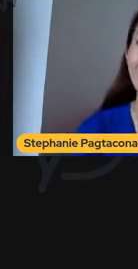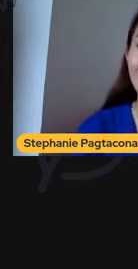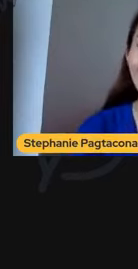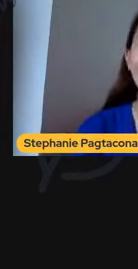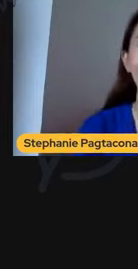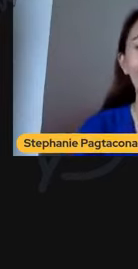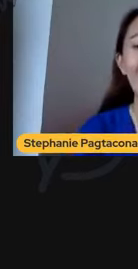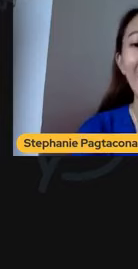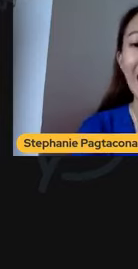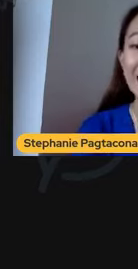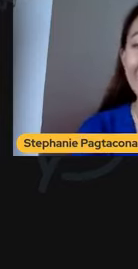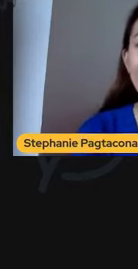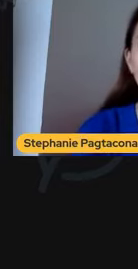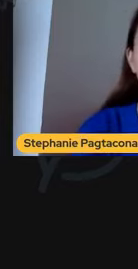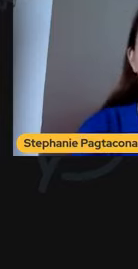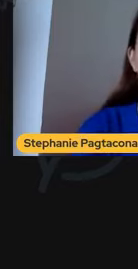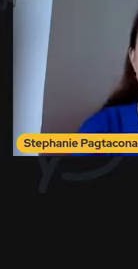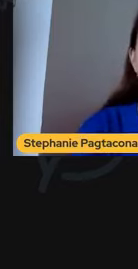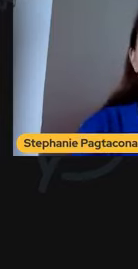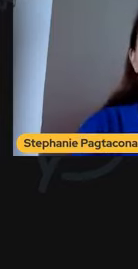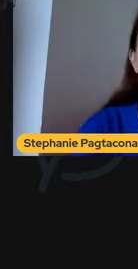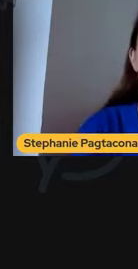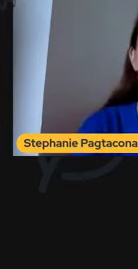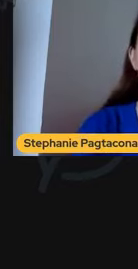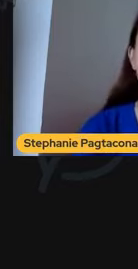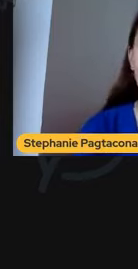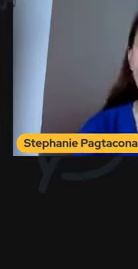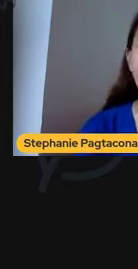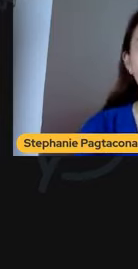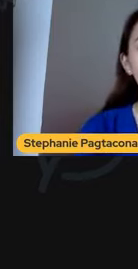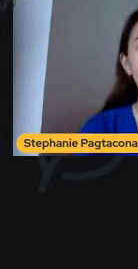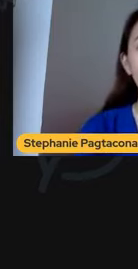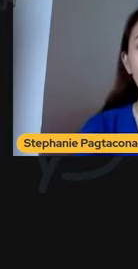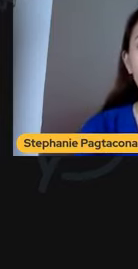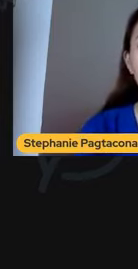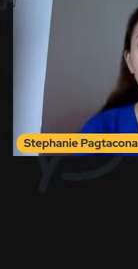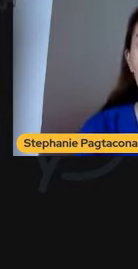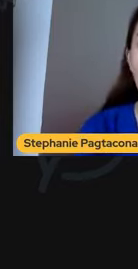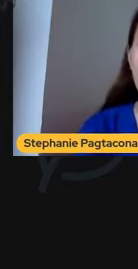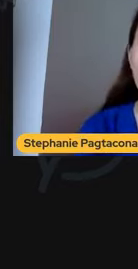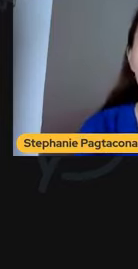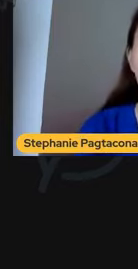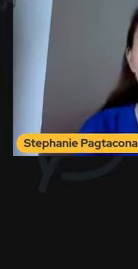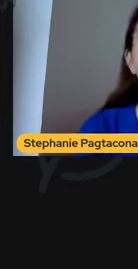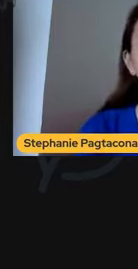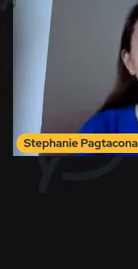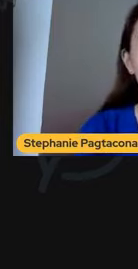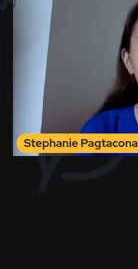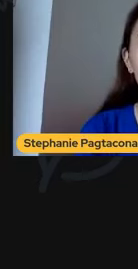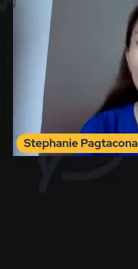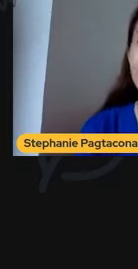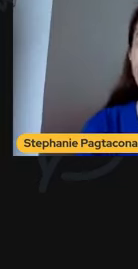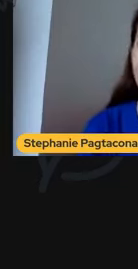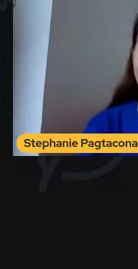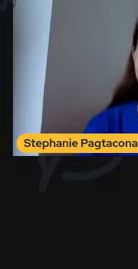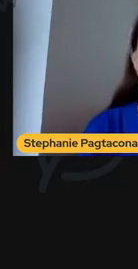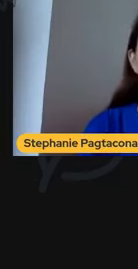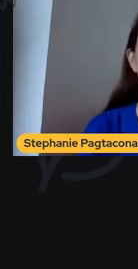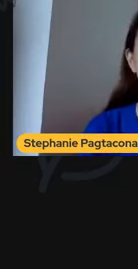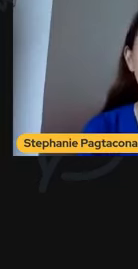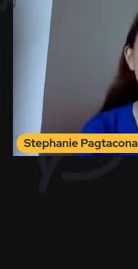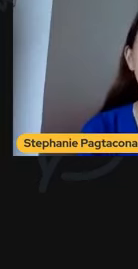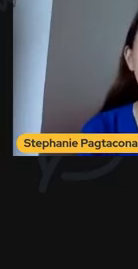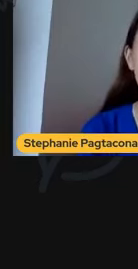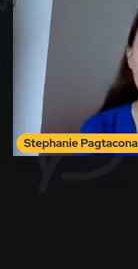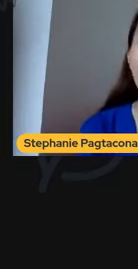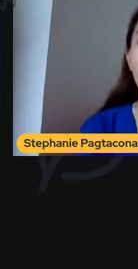it to you. So, Hands in Inclusion is a community of volunteers that promotes proper inclusion of people with disabilities in